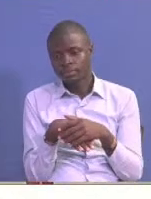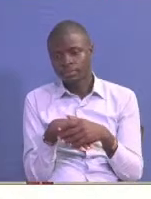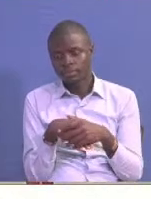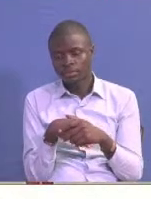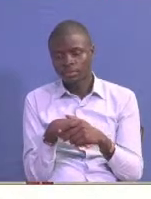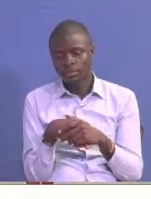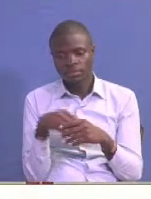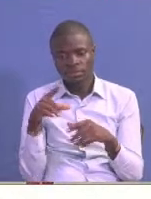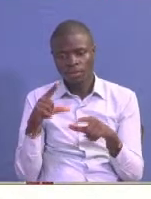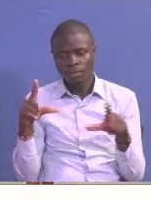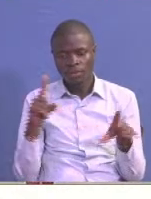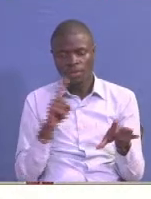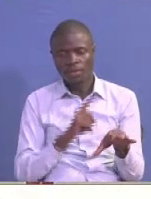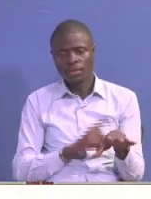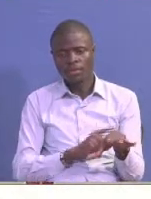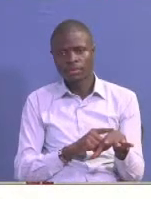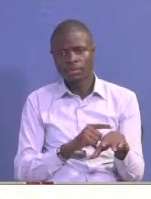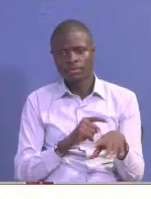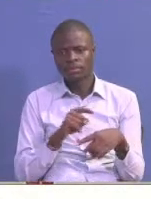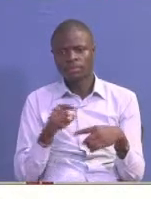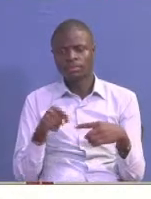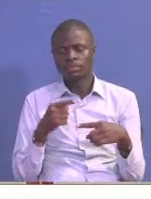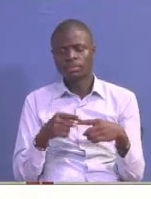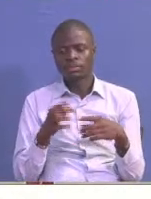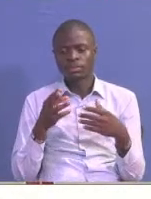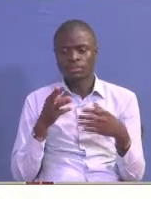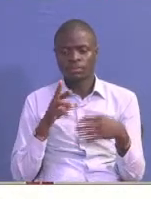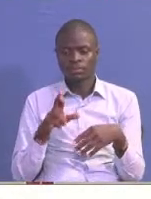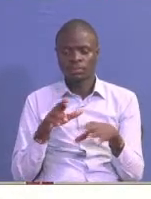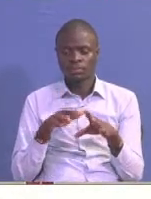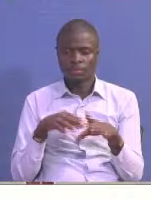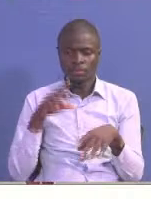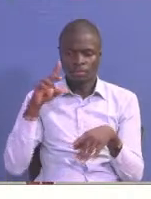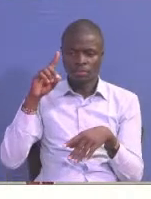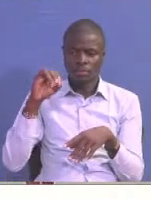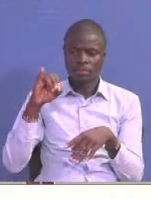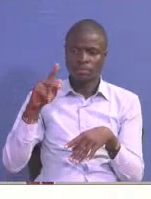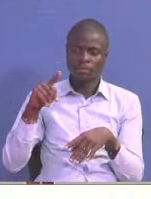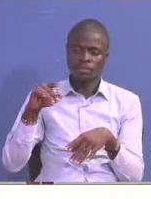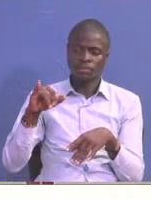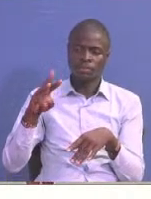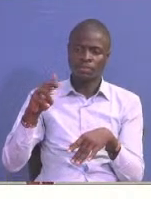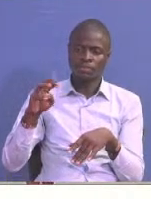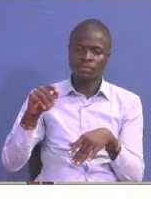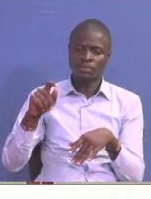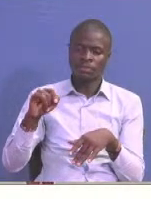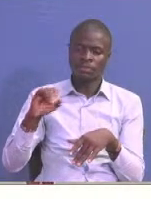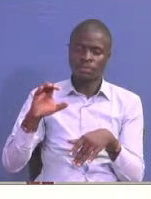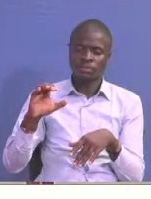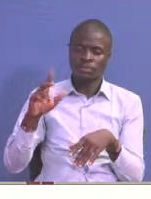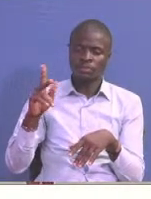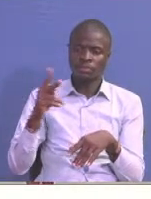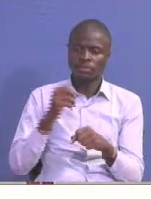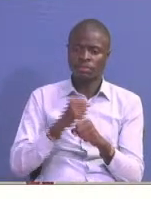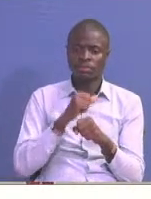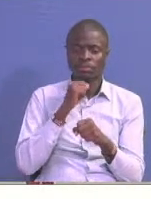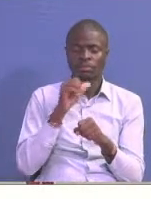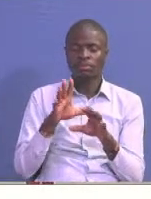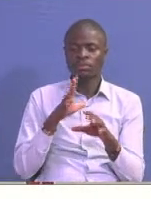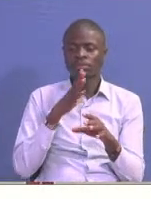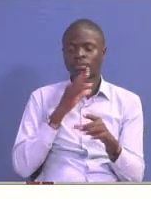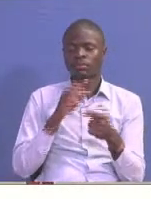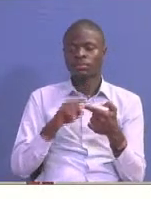Even for a long time when we were in the diplomatic service, Kenyans didn't want to stay out there